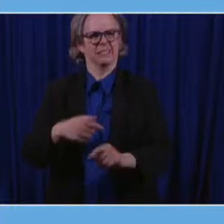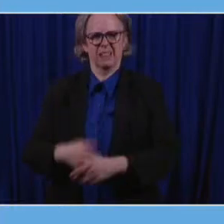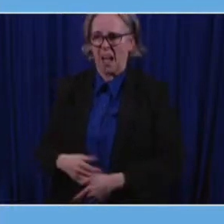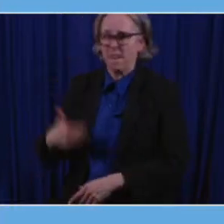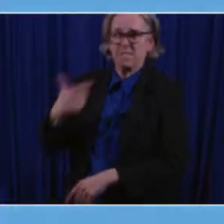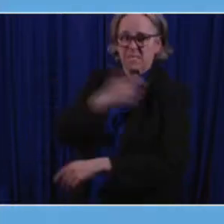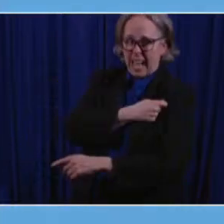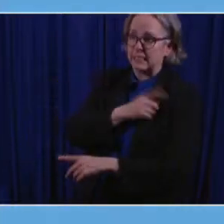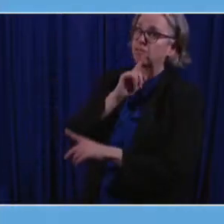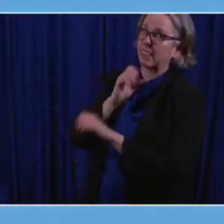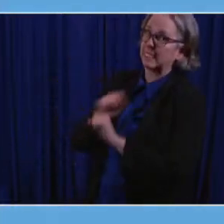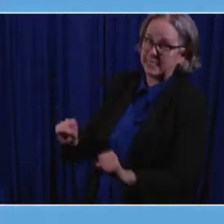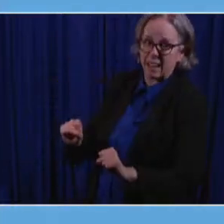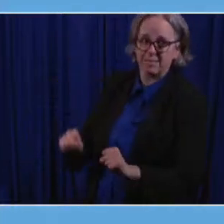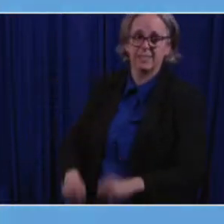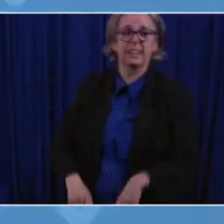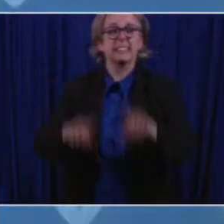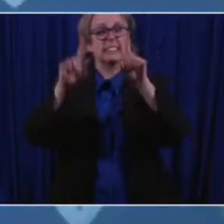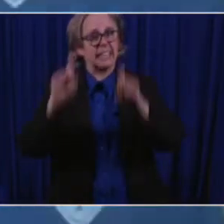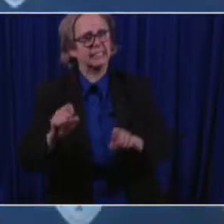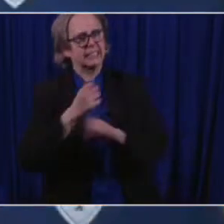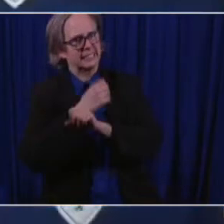and effective. For more information, go to